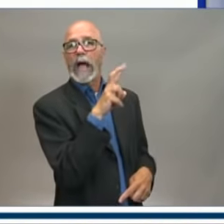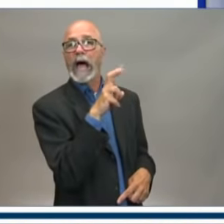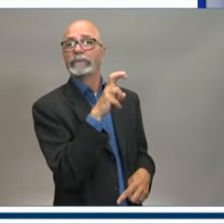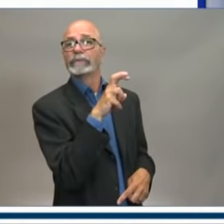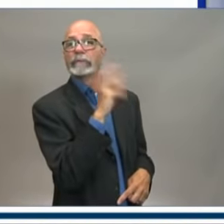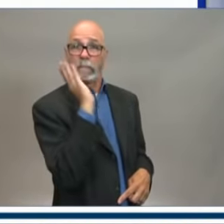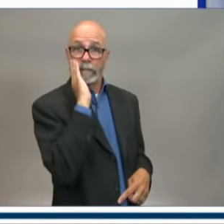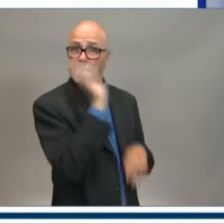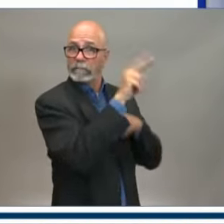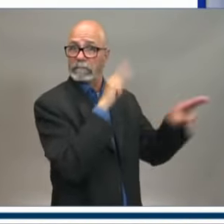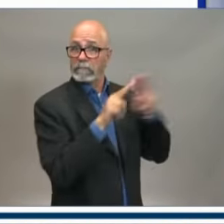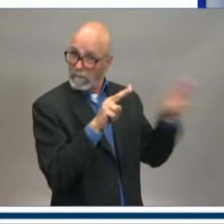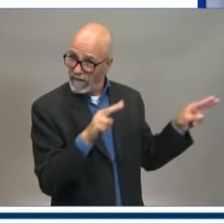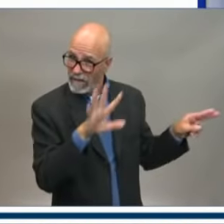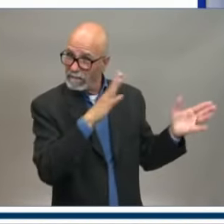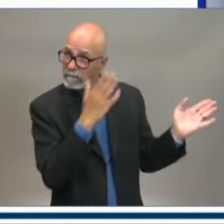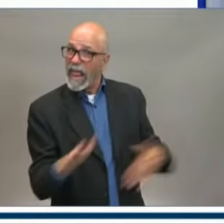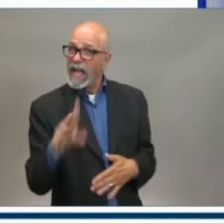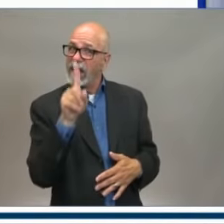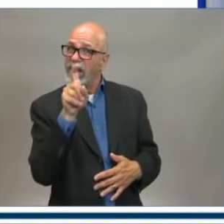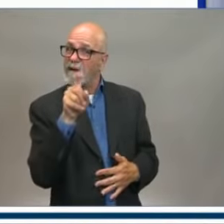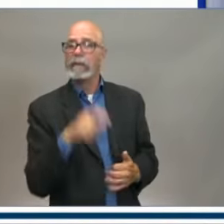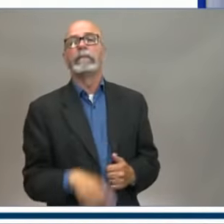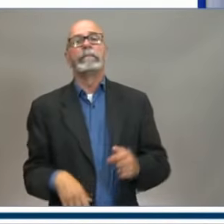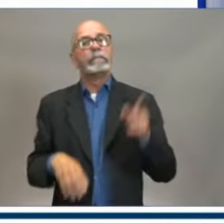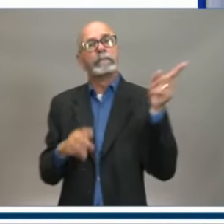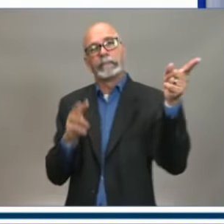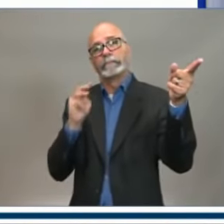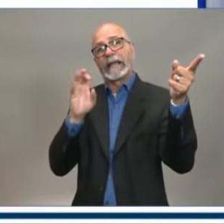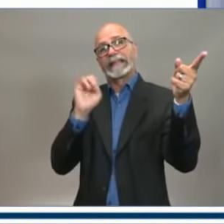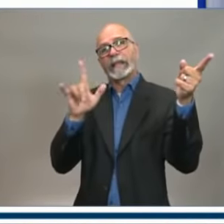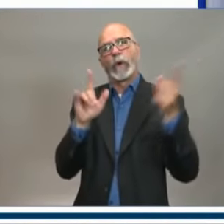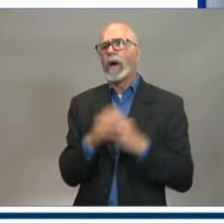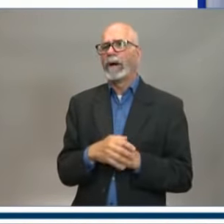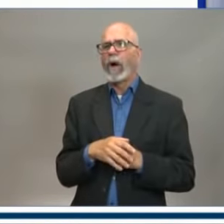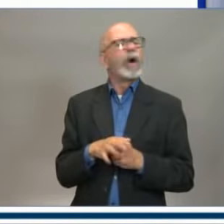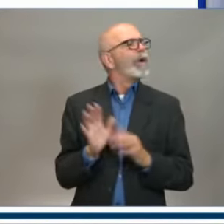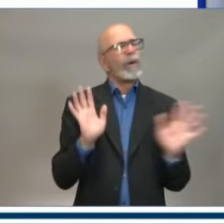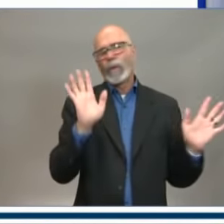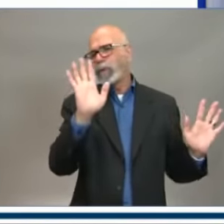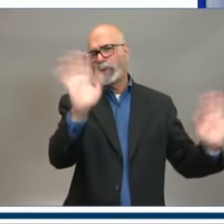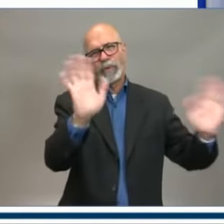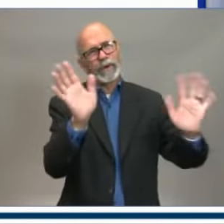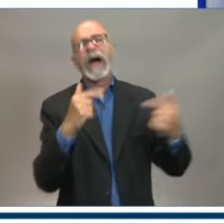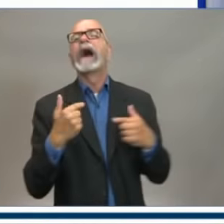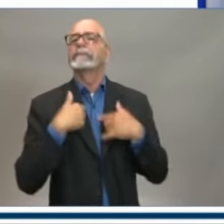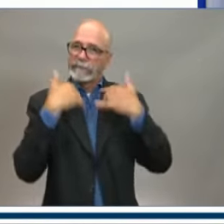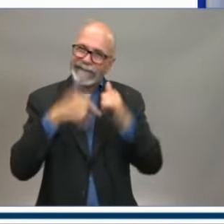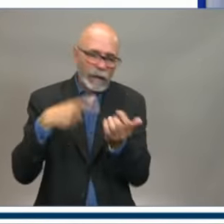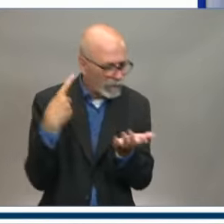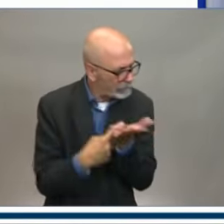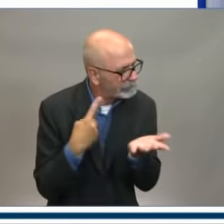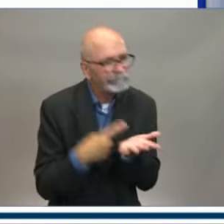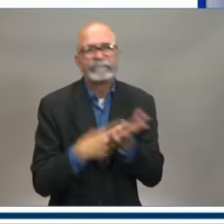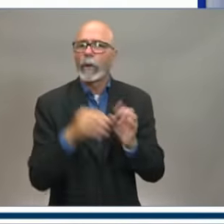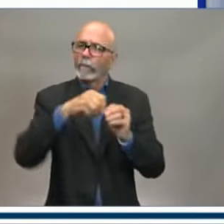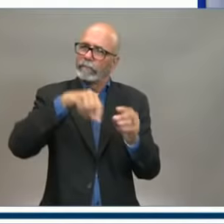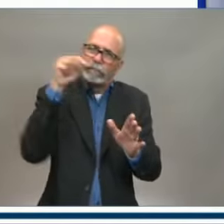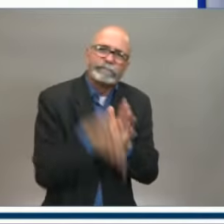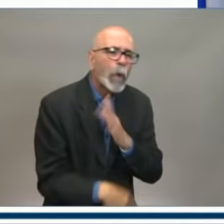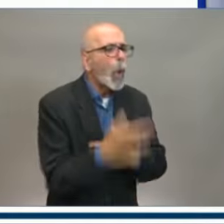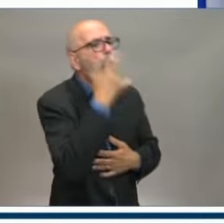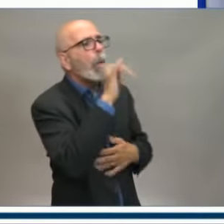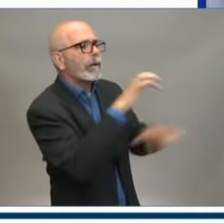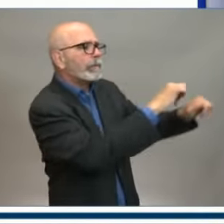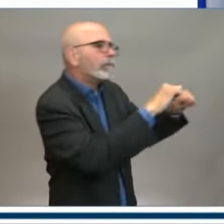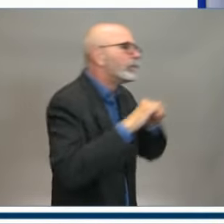will continue with Northwood. Obviously, as the administrator of that facility, there's certain costs associated with it. What does that look like? But